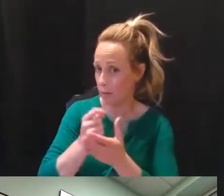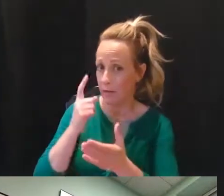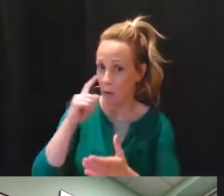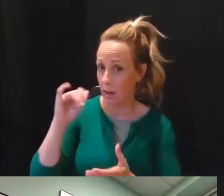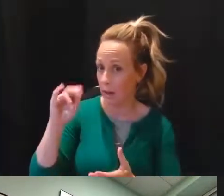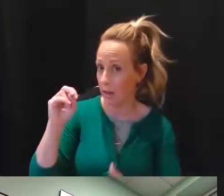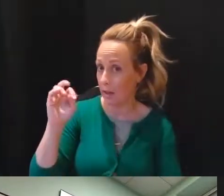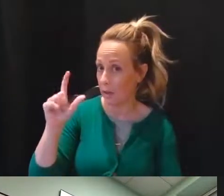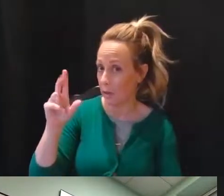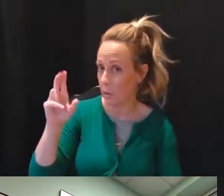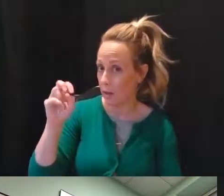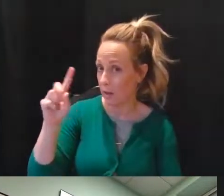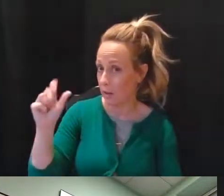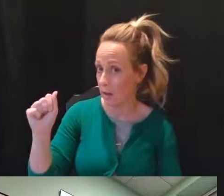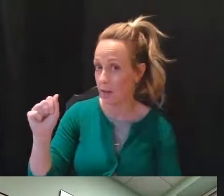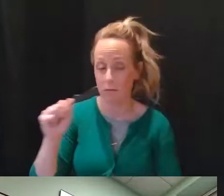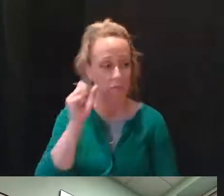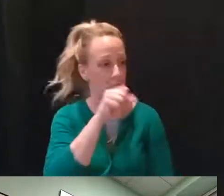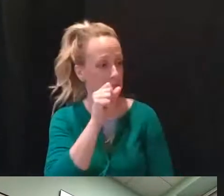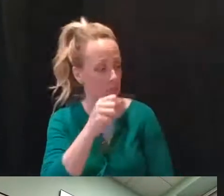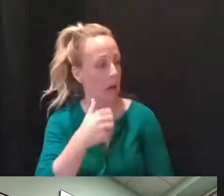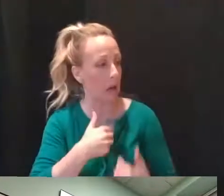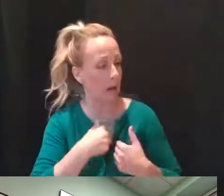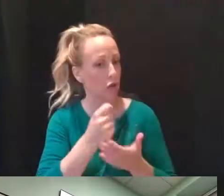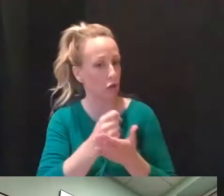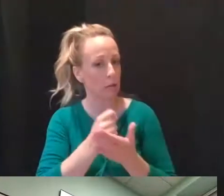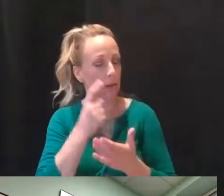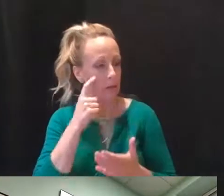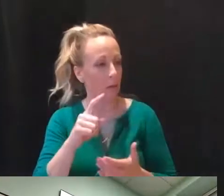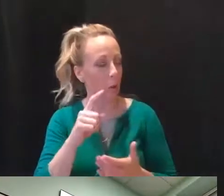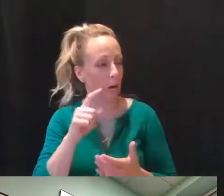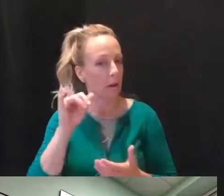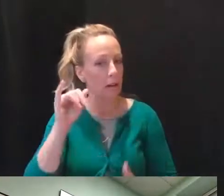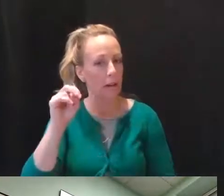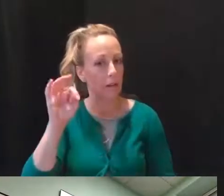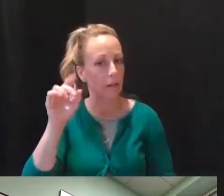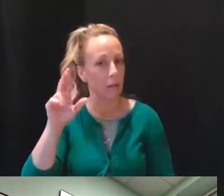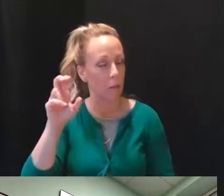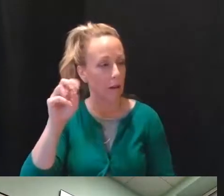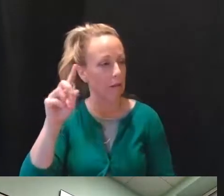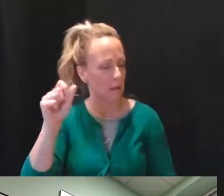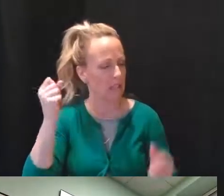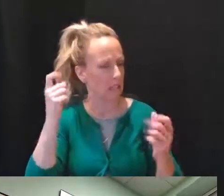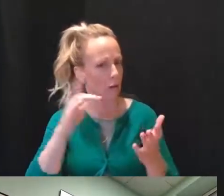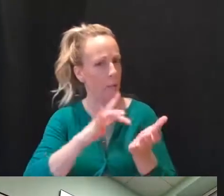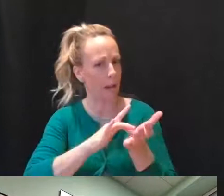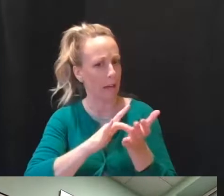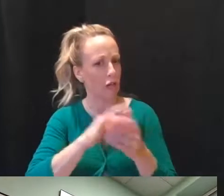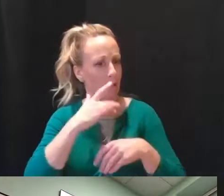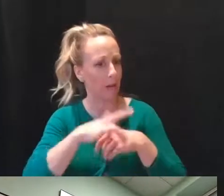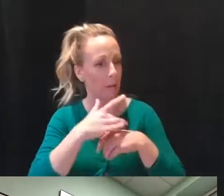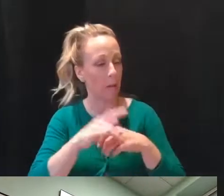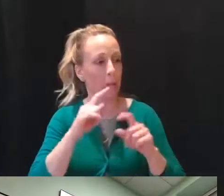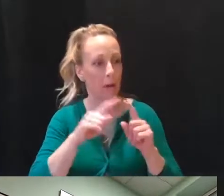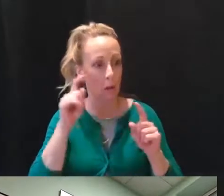There is treatment for influenza. There are several medications available. With the medications, you do need to